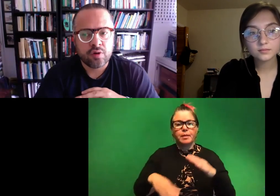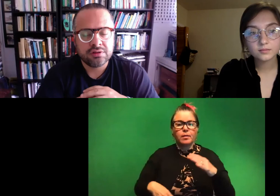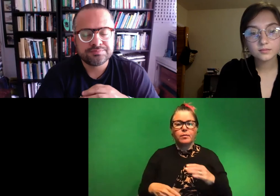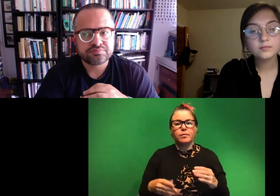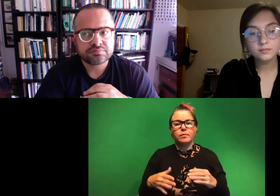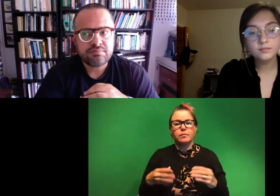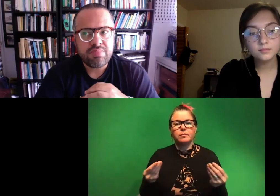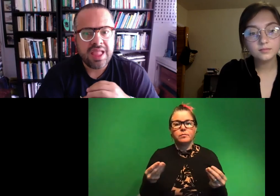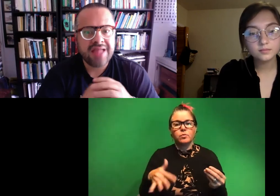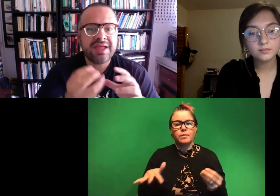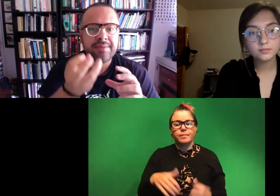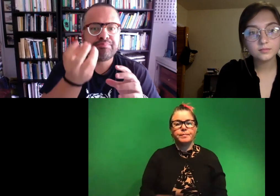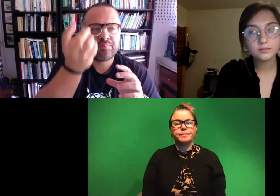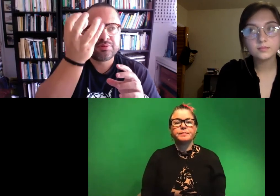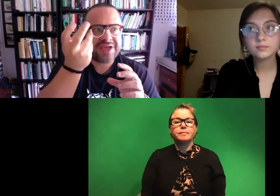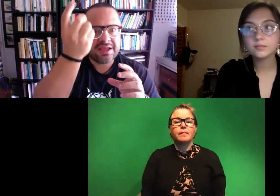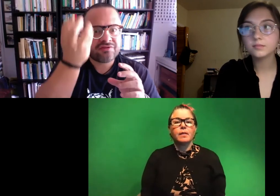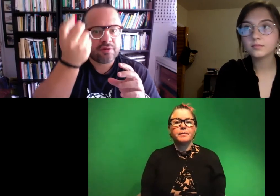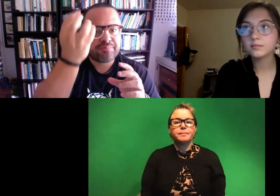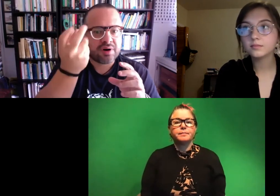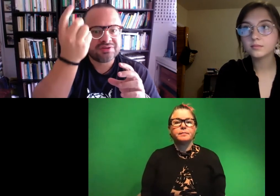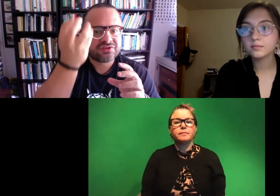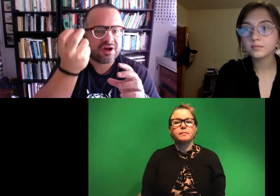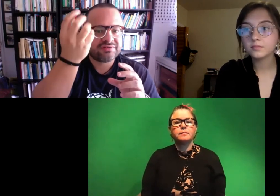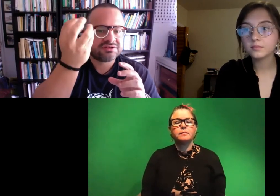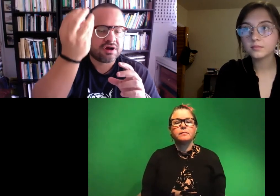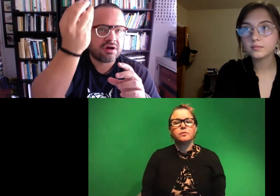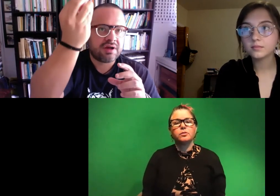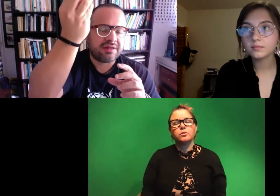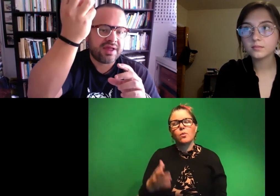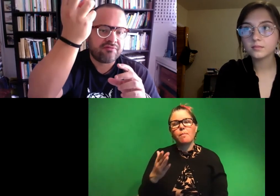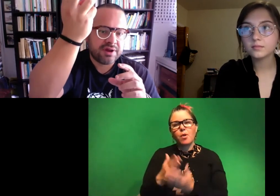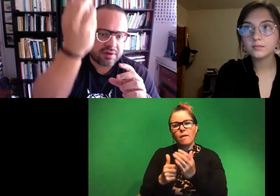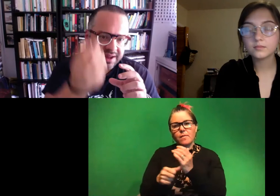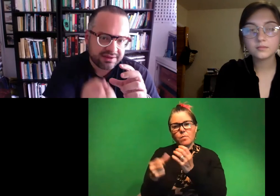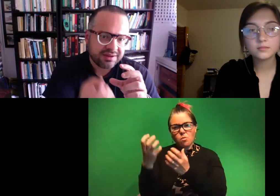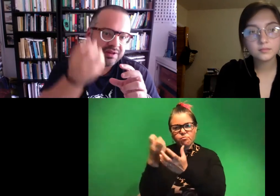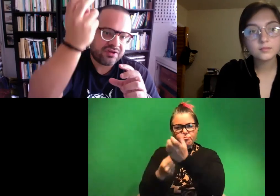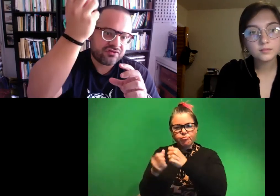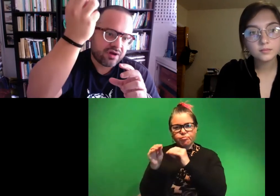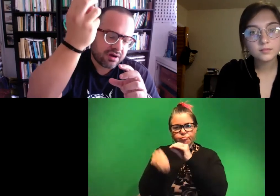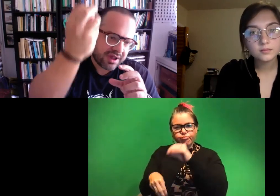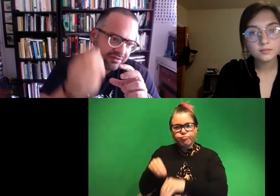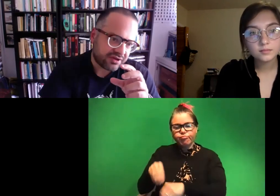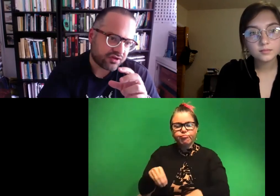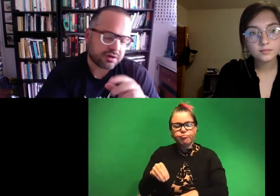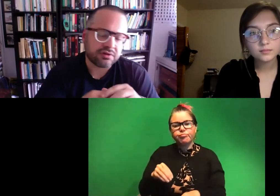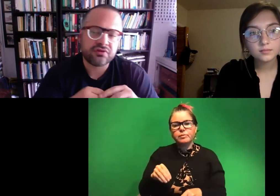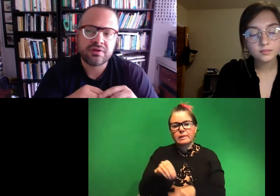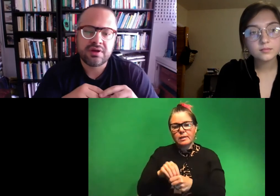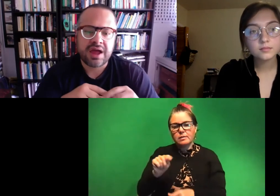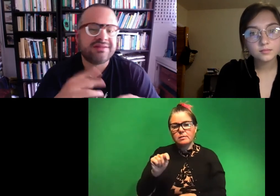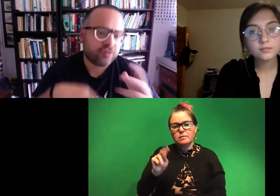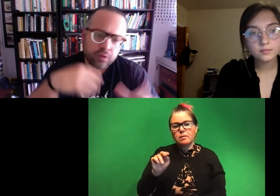the soil. Mm-hmm. And they take some parts of the dung and they relocate this dung in these